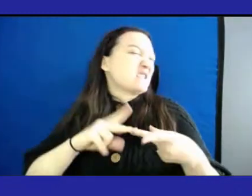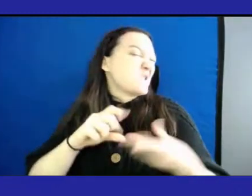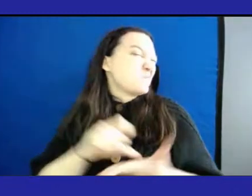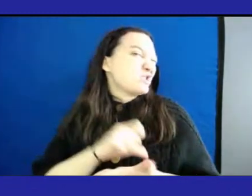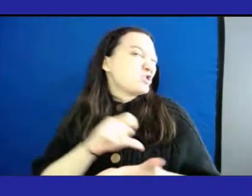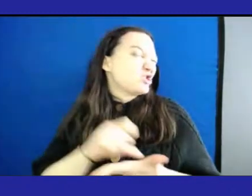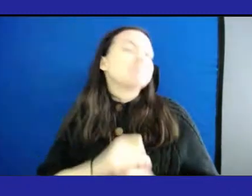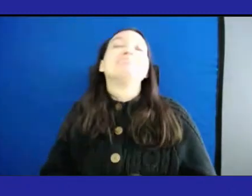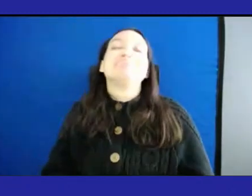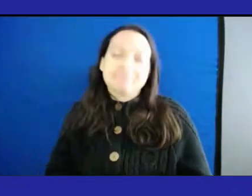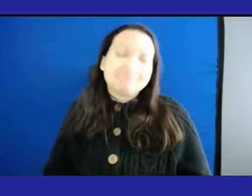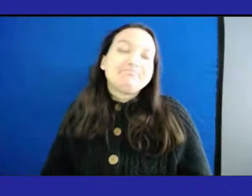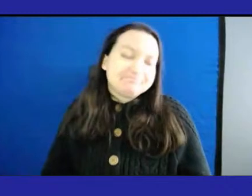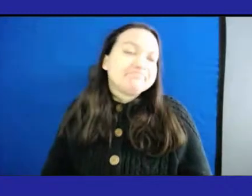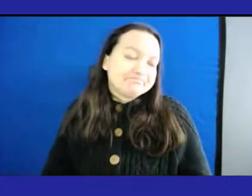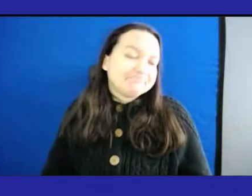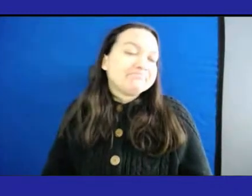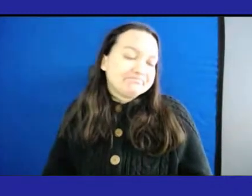slide. second page now. Okay.